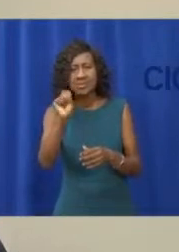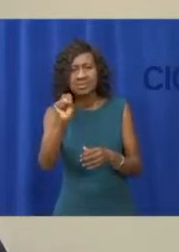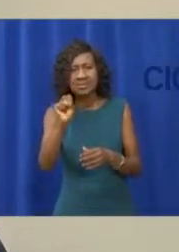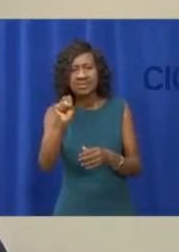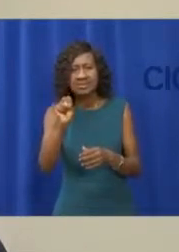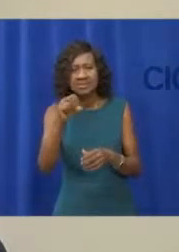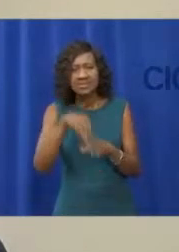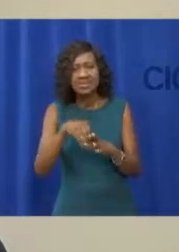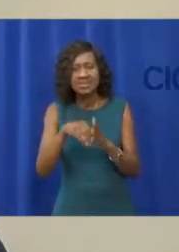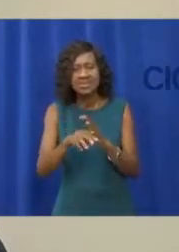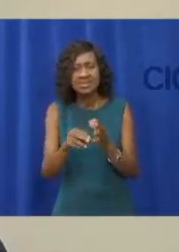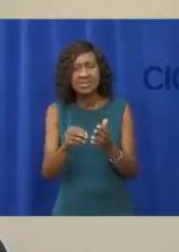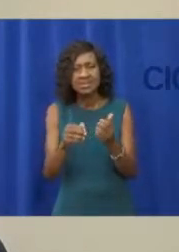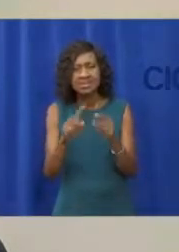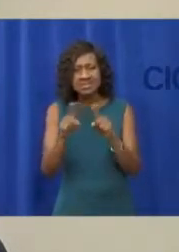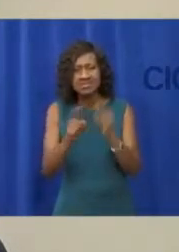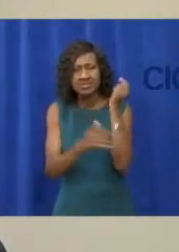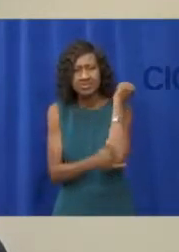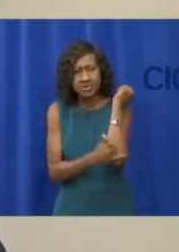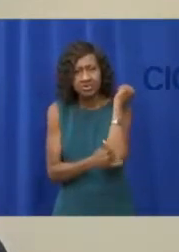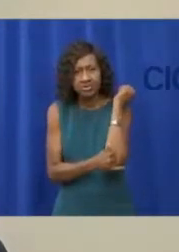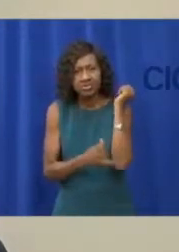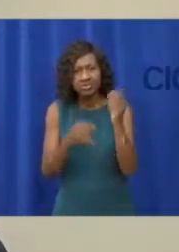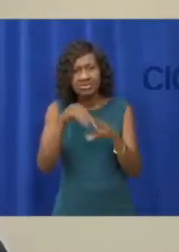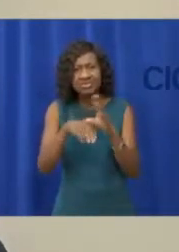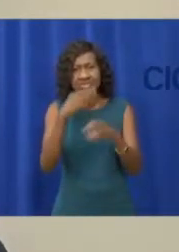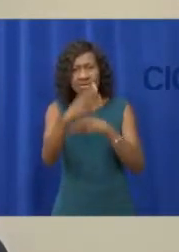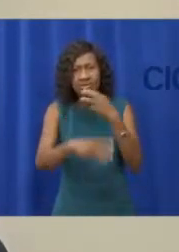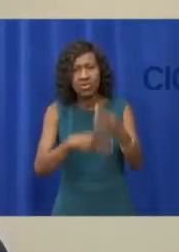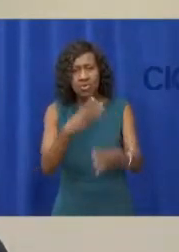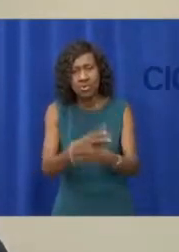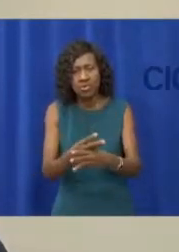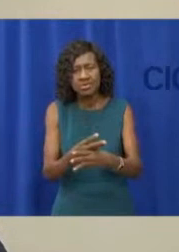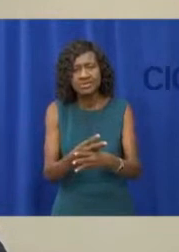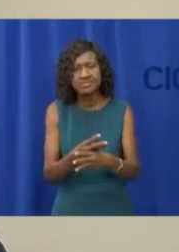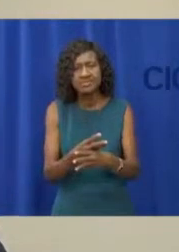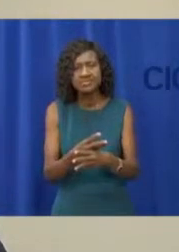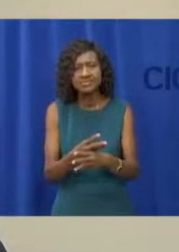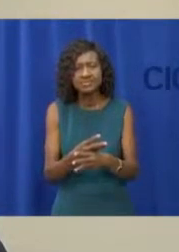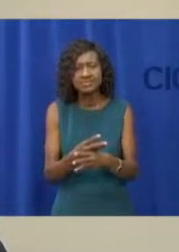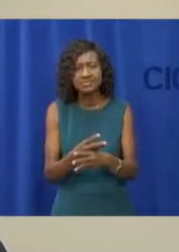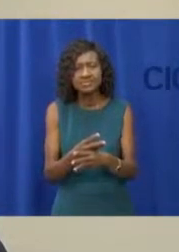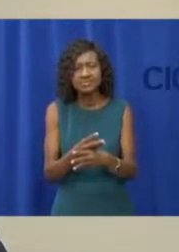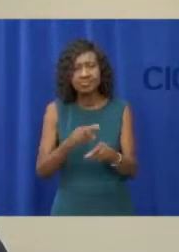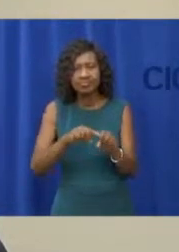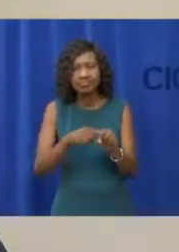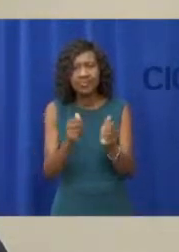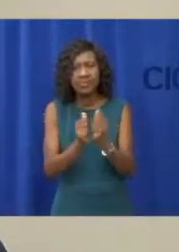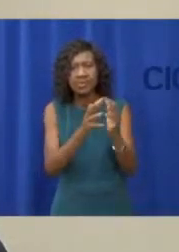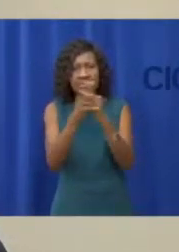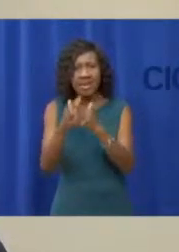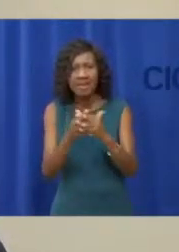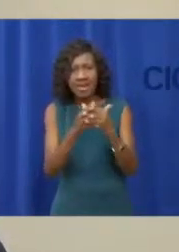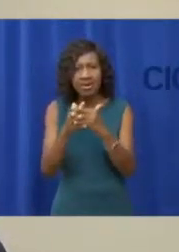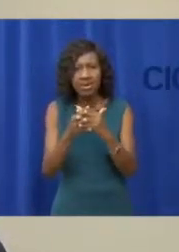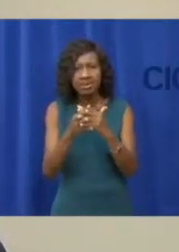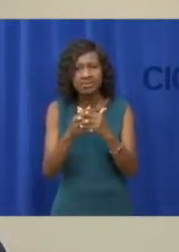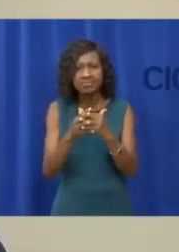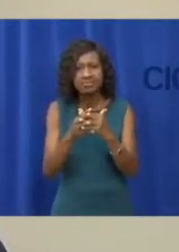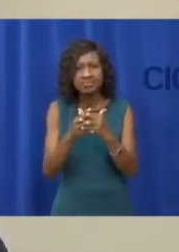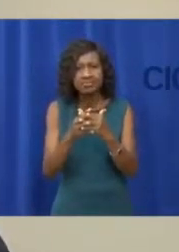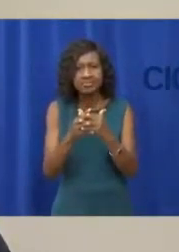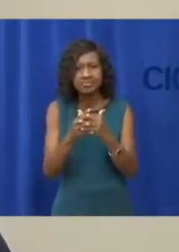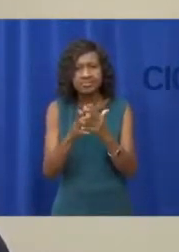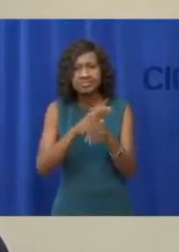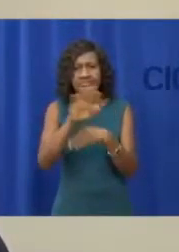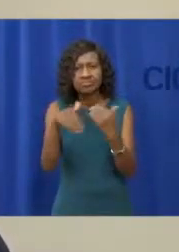many of the countries in the world, particularly those where it is most active. Starting with the United States of America,